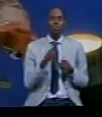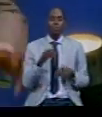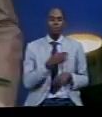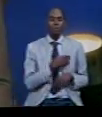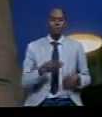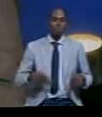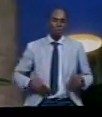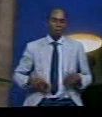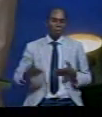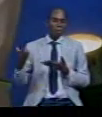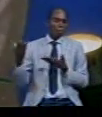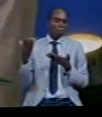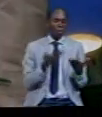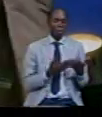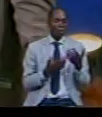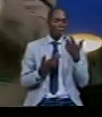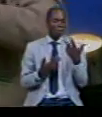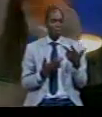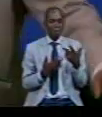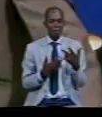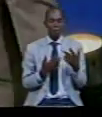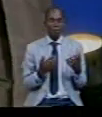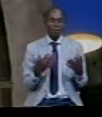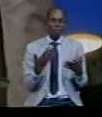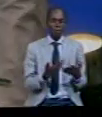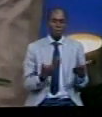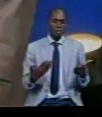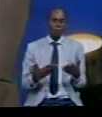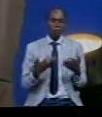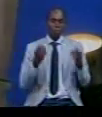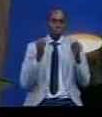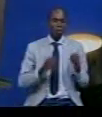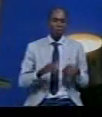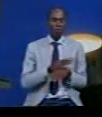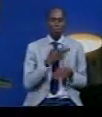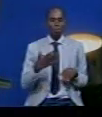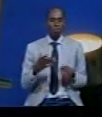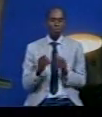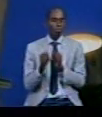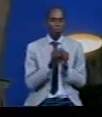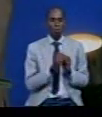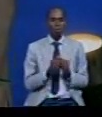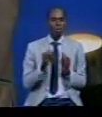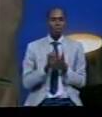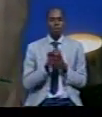combining three key offices that you cannot find anywhere in the Old Testament.